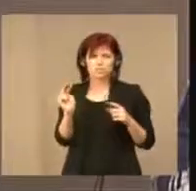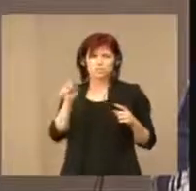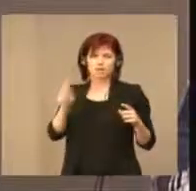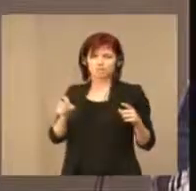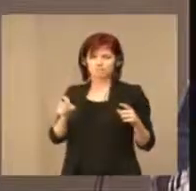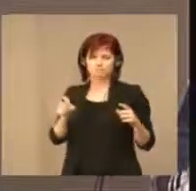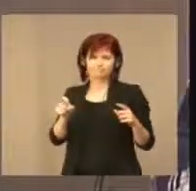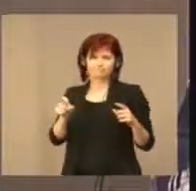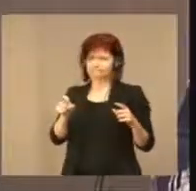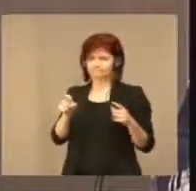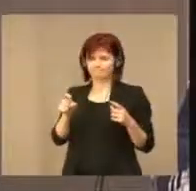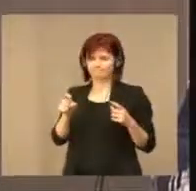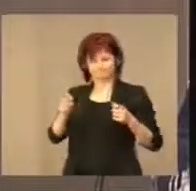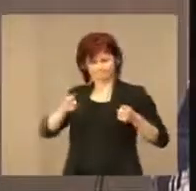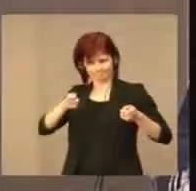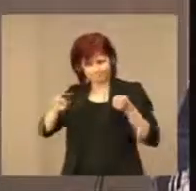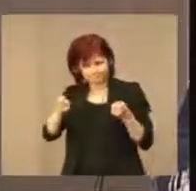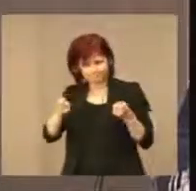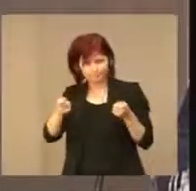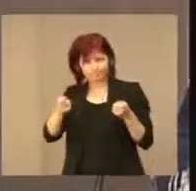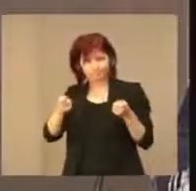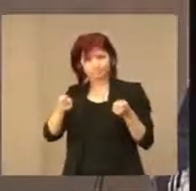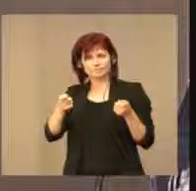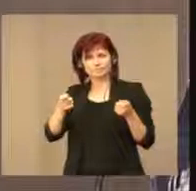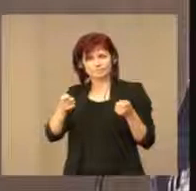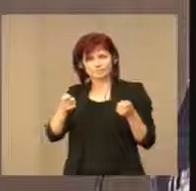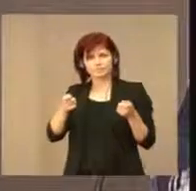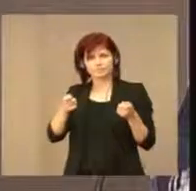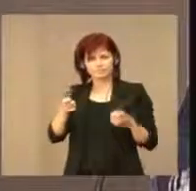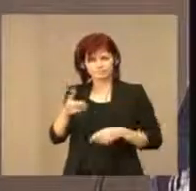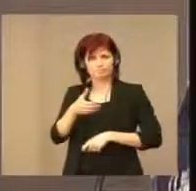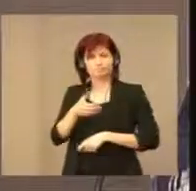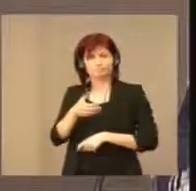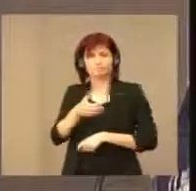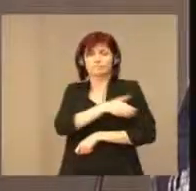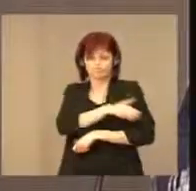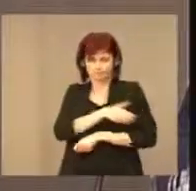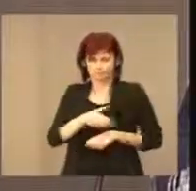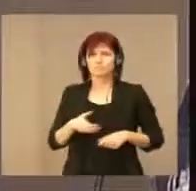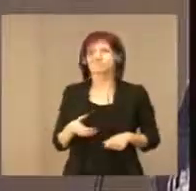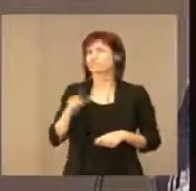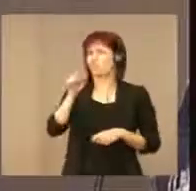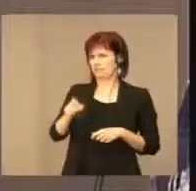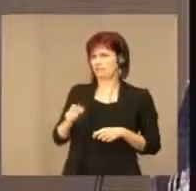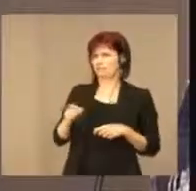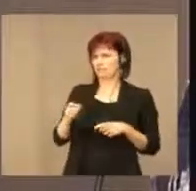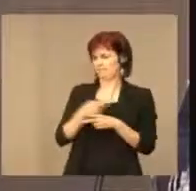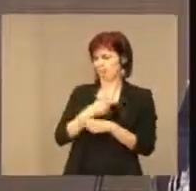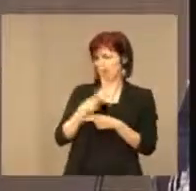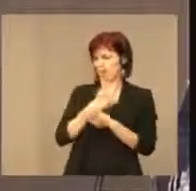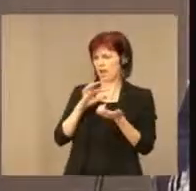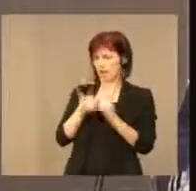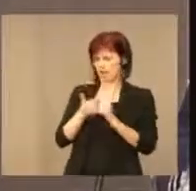That it will have to be enforced, and that there will need to be a way to actually enforce the